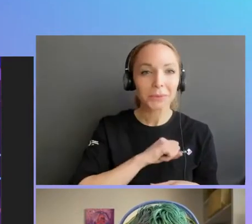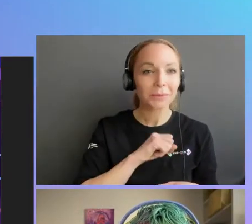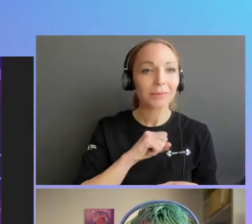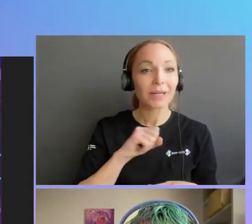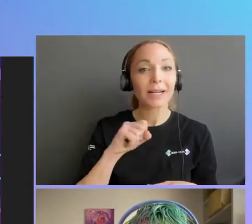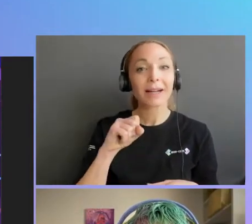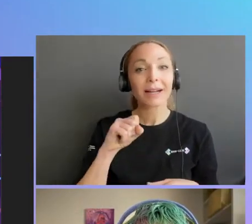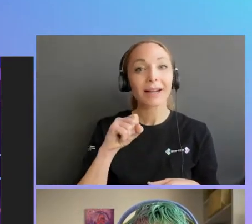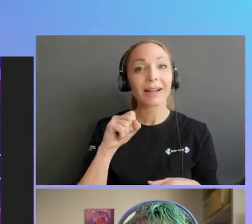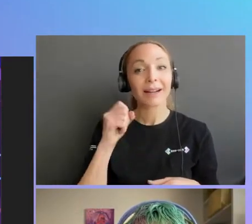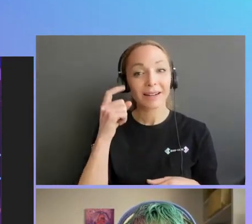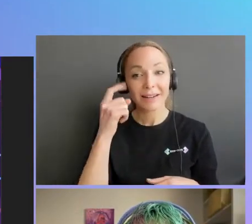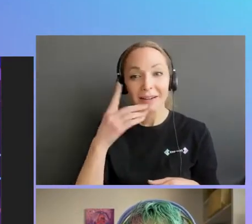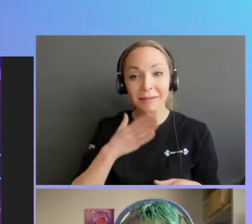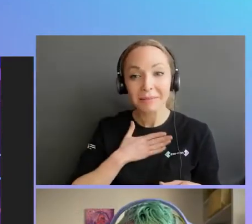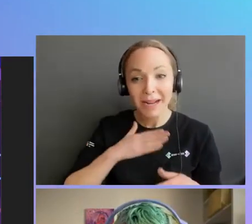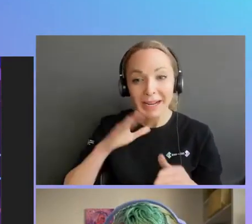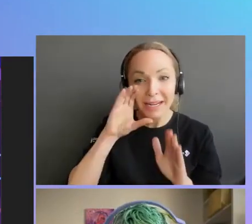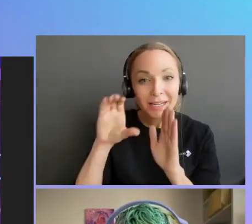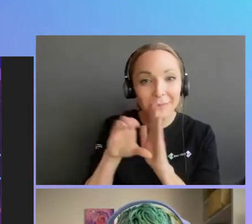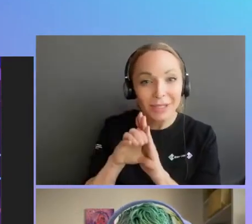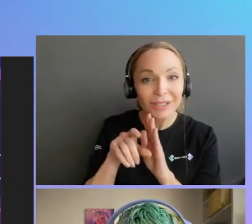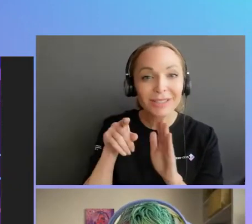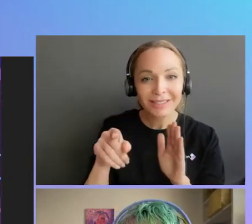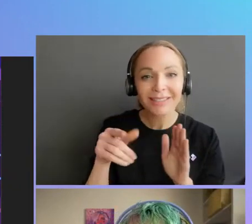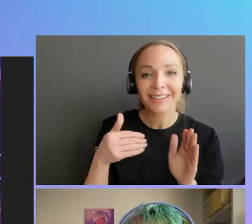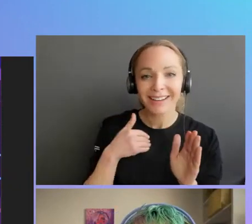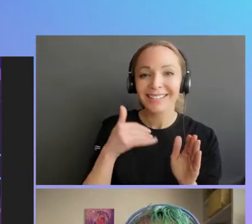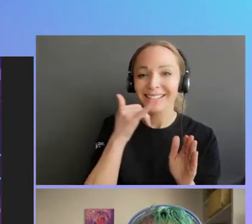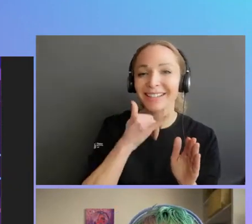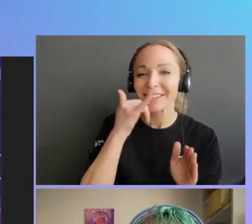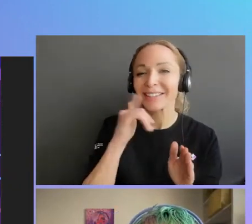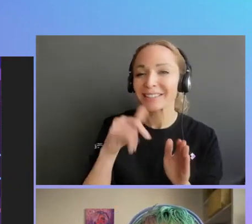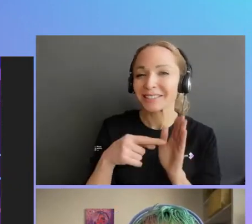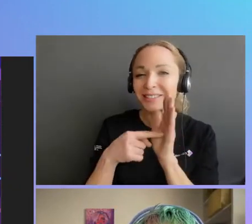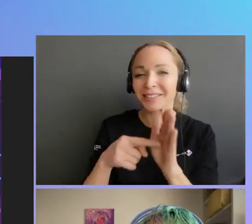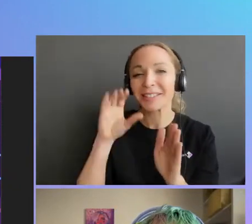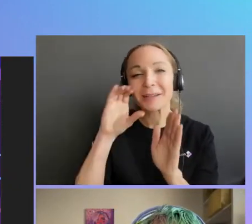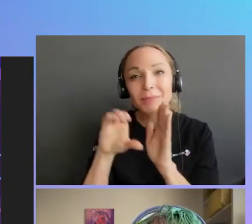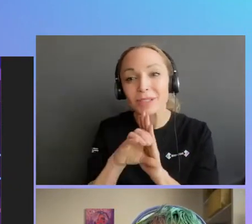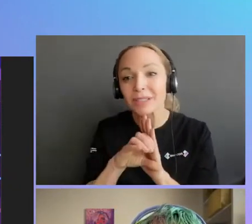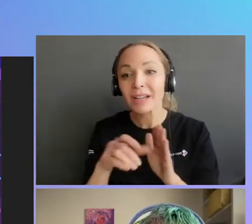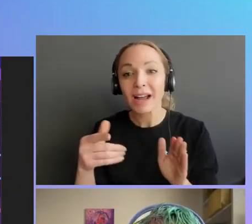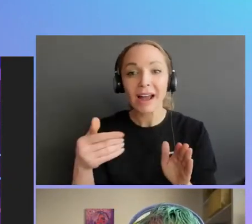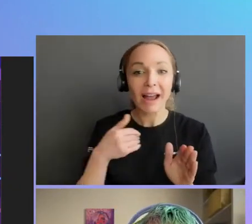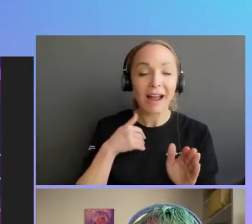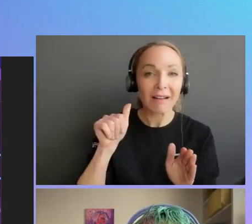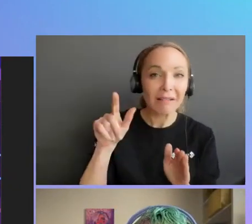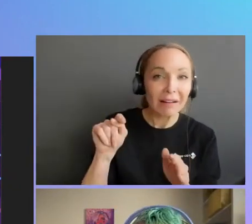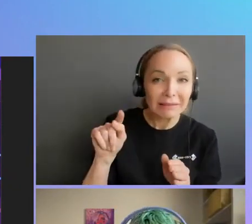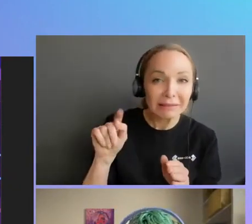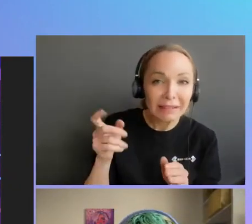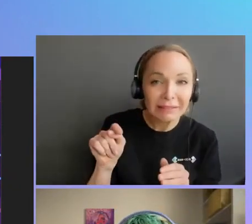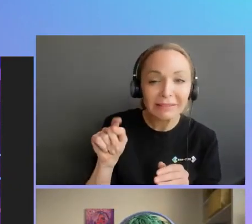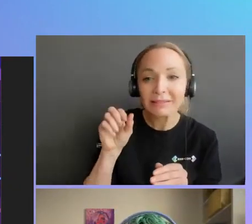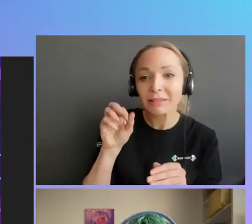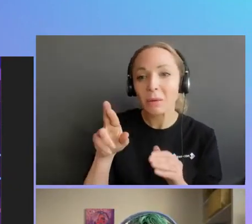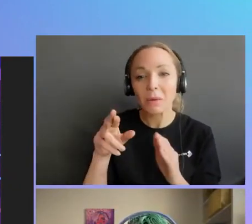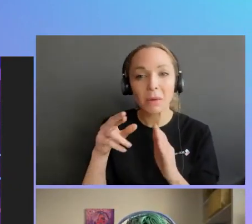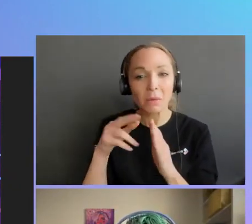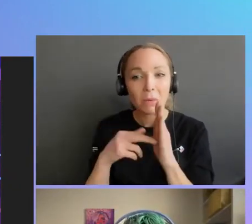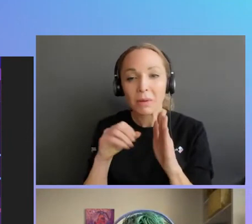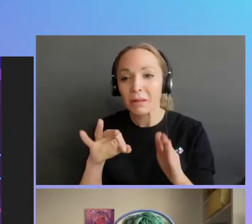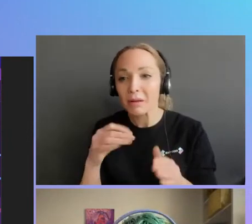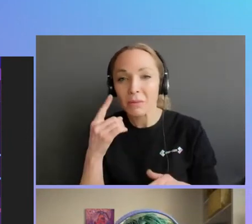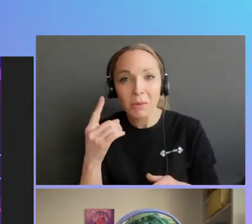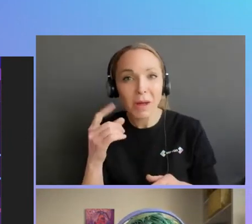an accessibly error, which is ensure images have alternate text, or a role of none, or presentation. So images can be decorative